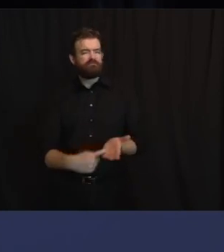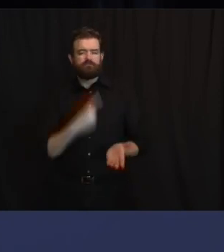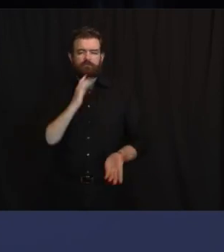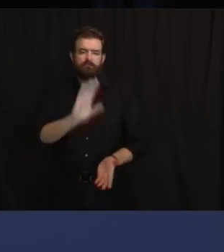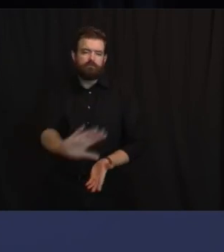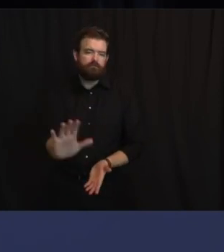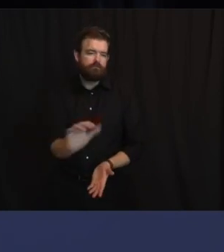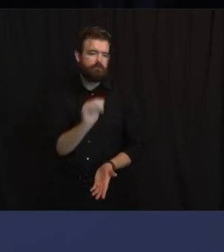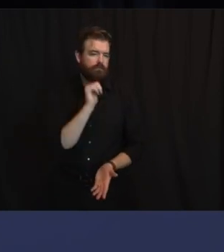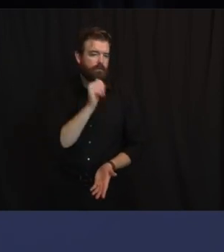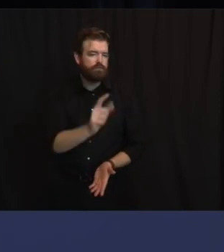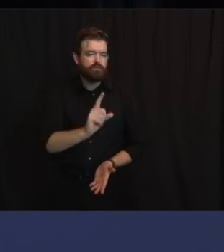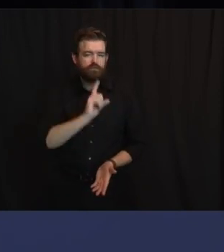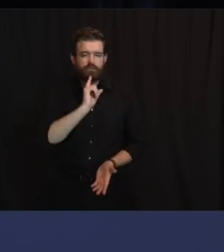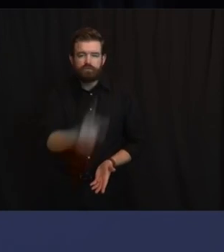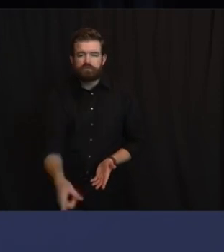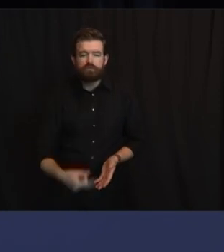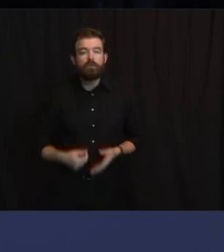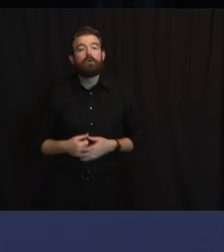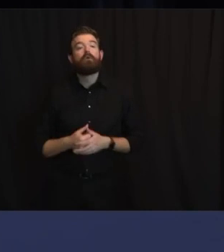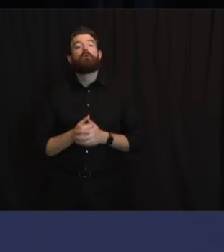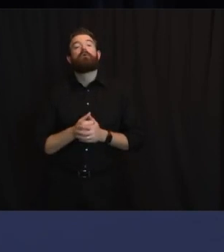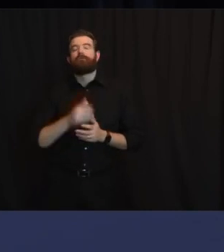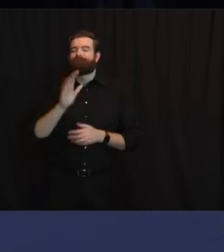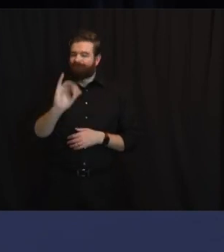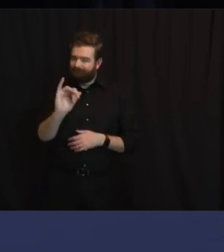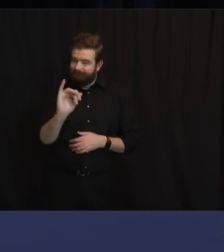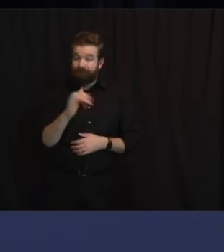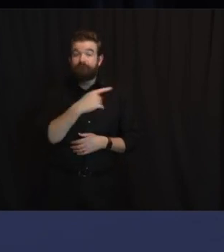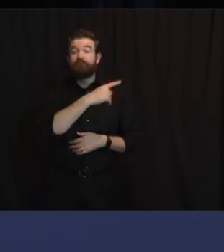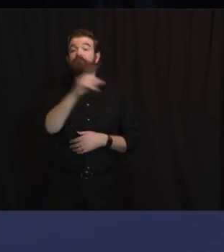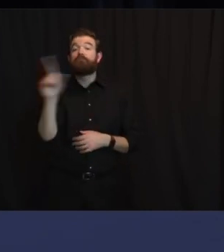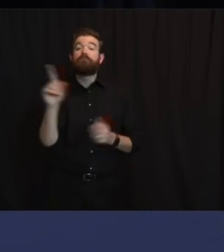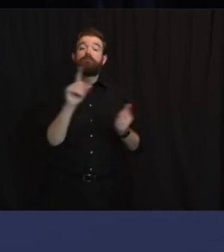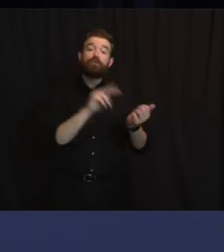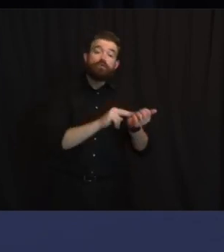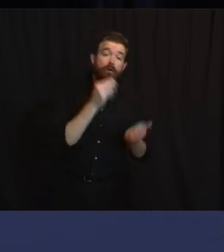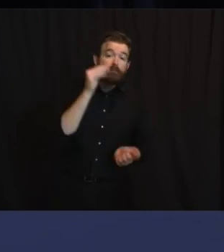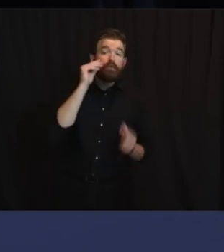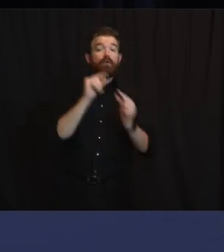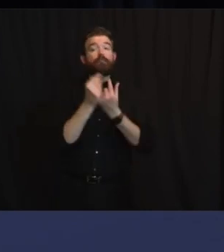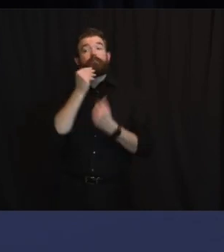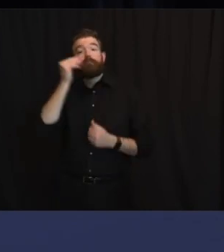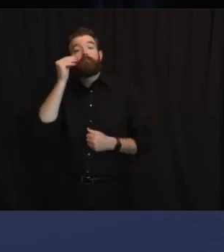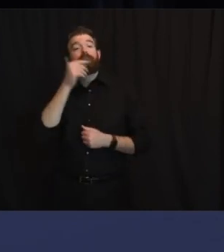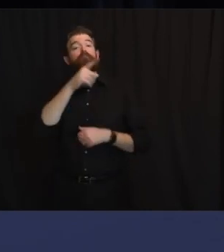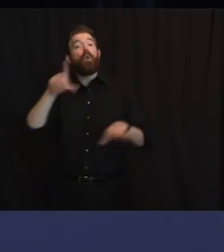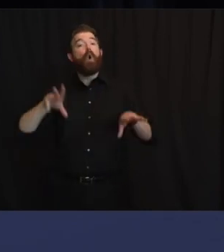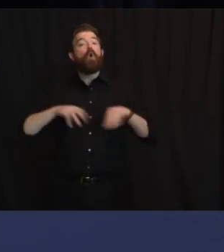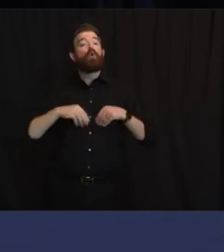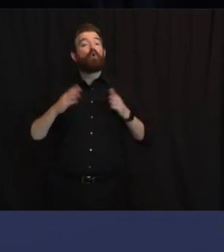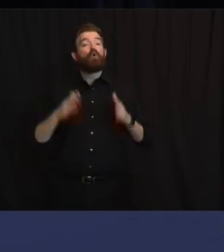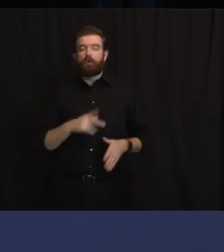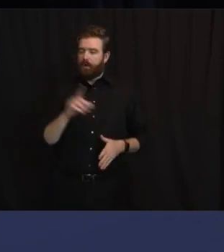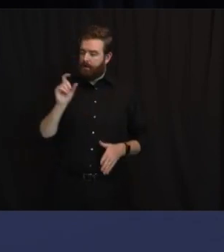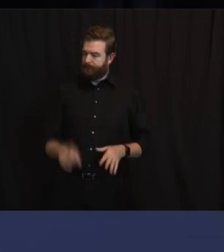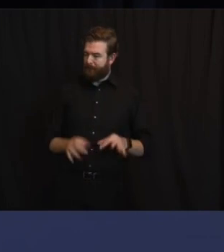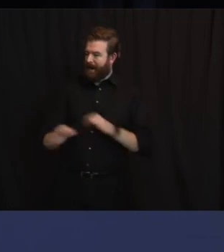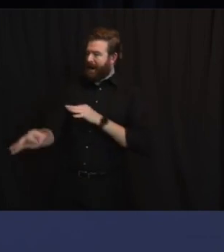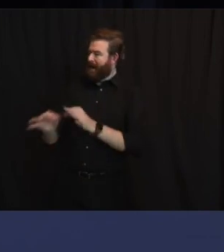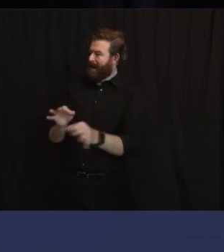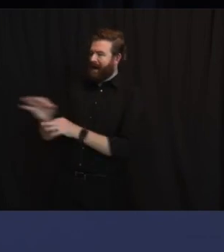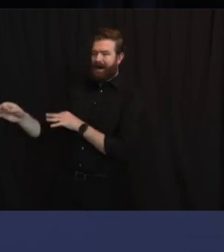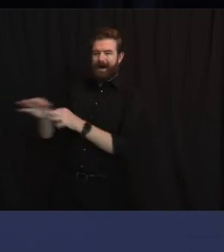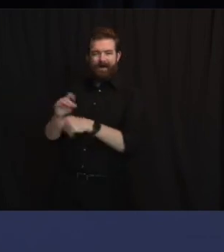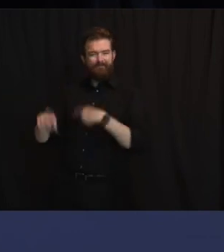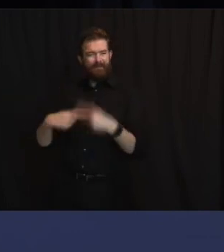that. And I think we will get those percentages up. It's imperative that we do. So more to come on that. Yeah,